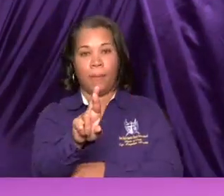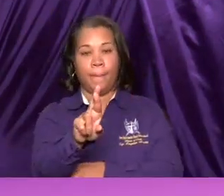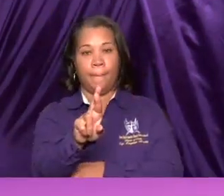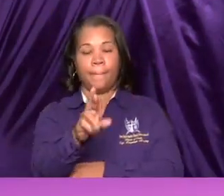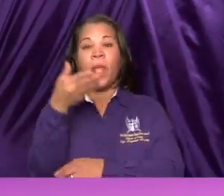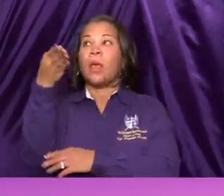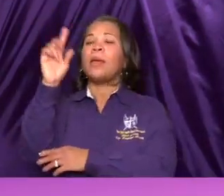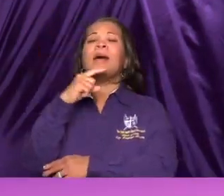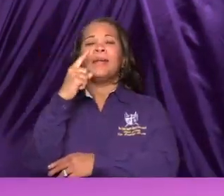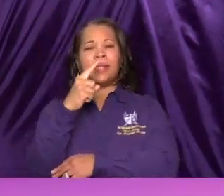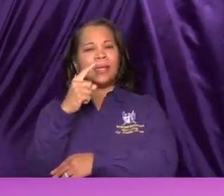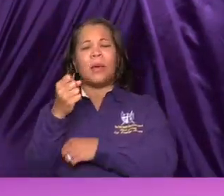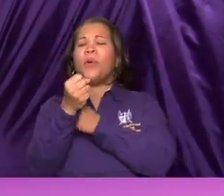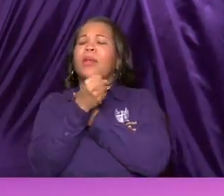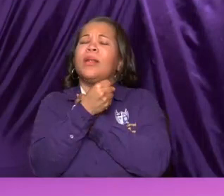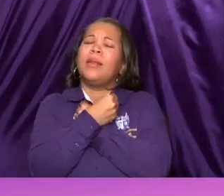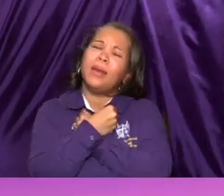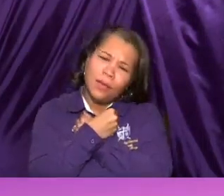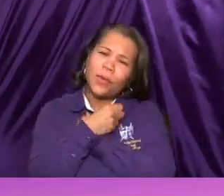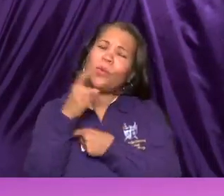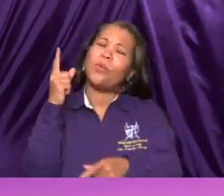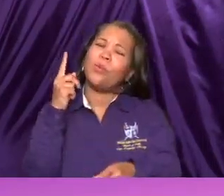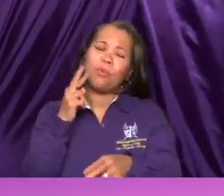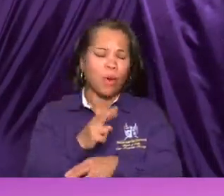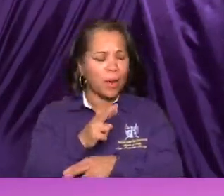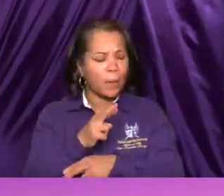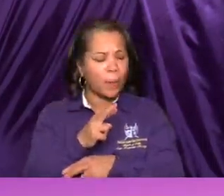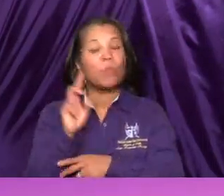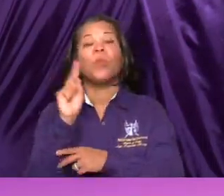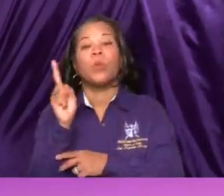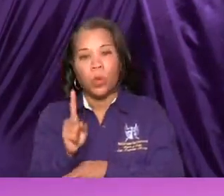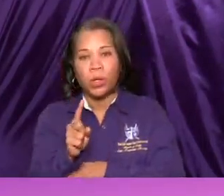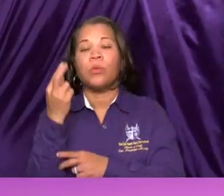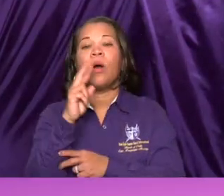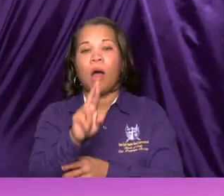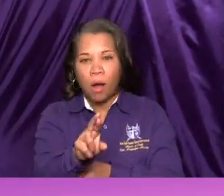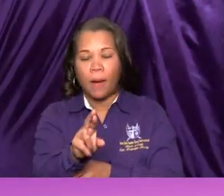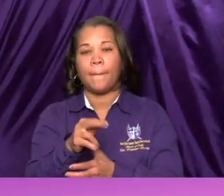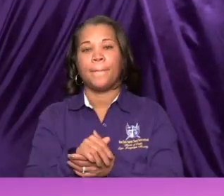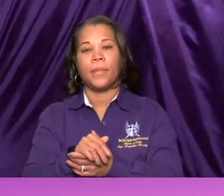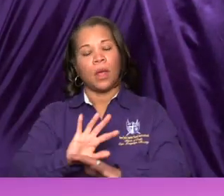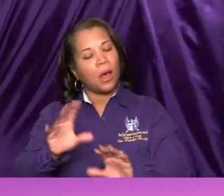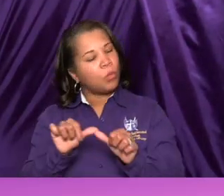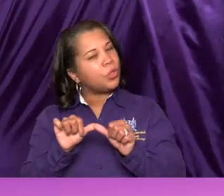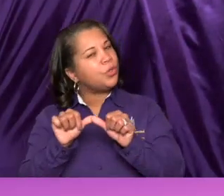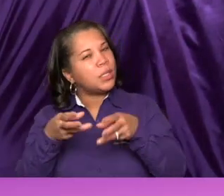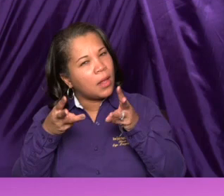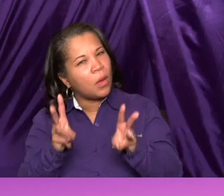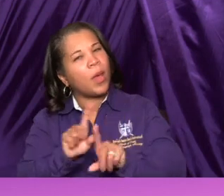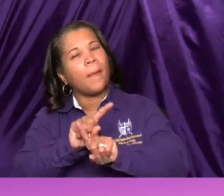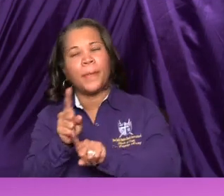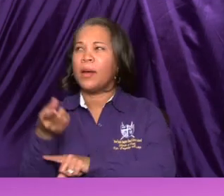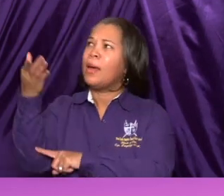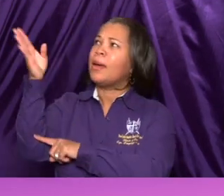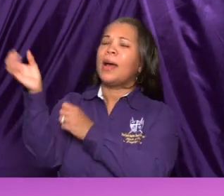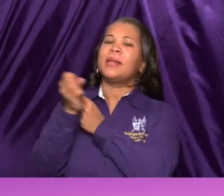And God says that I'm going to love you right where you are. I don't want you to stay that way, but it's my love that